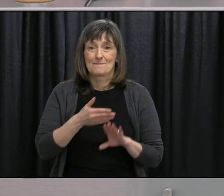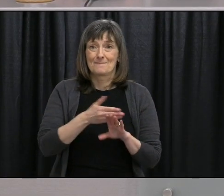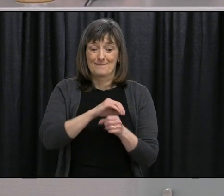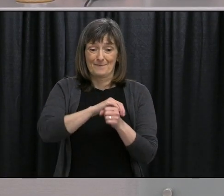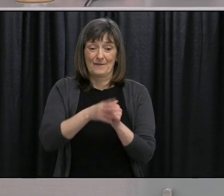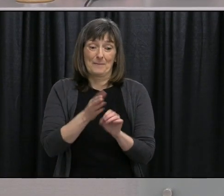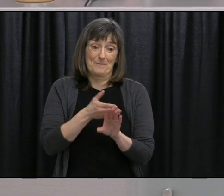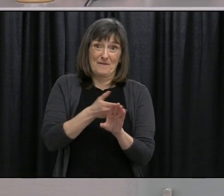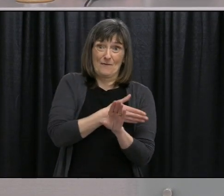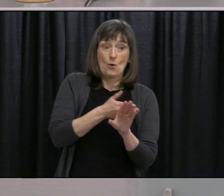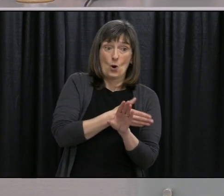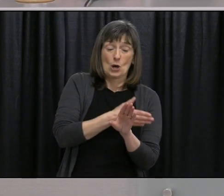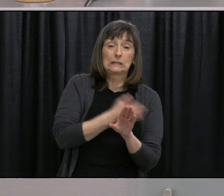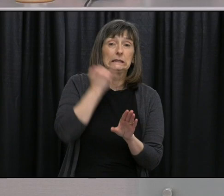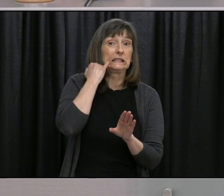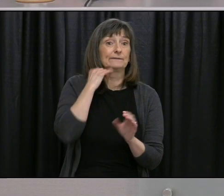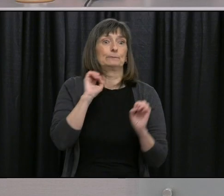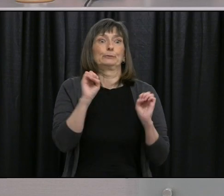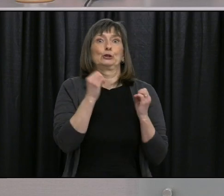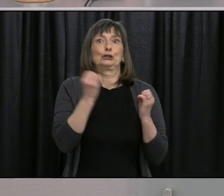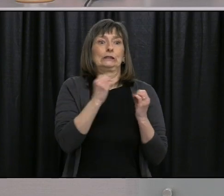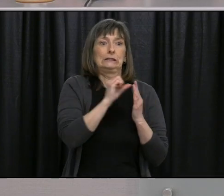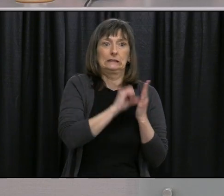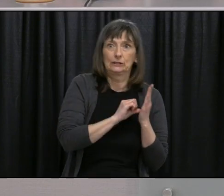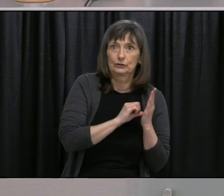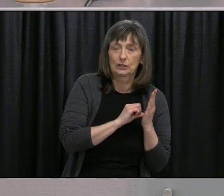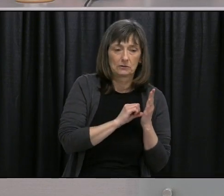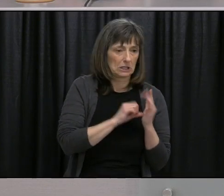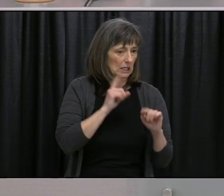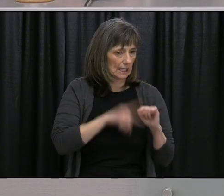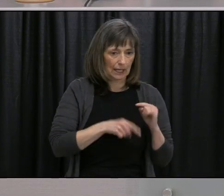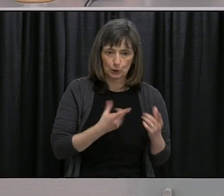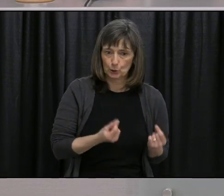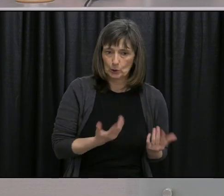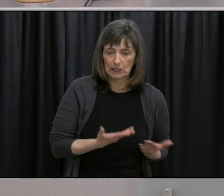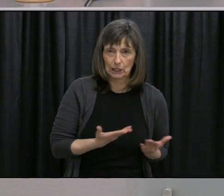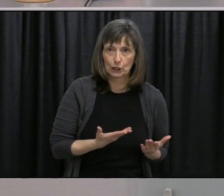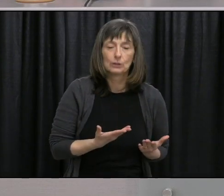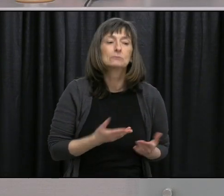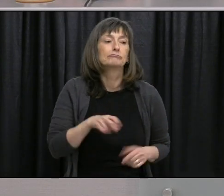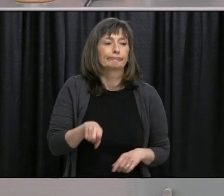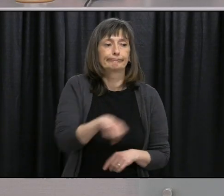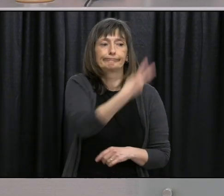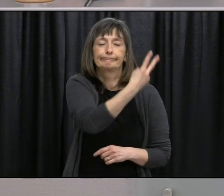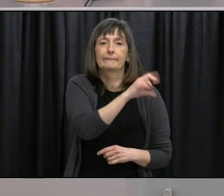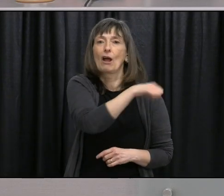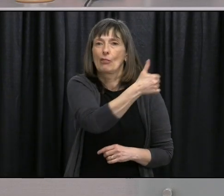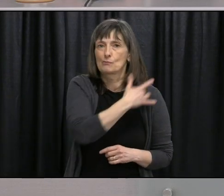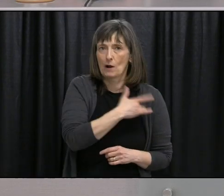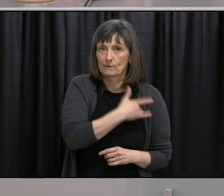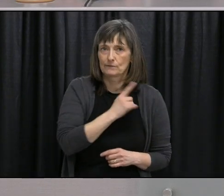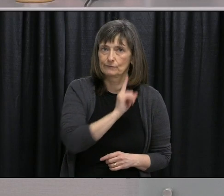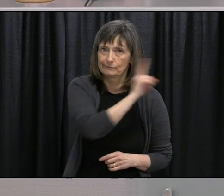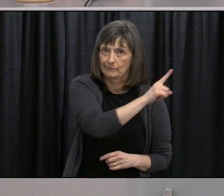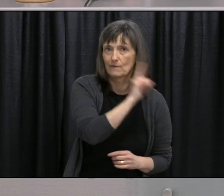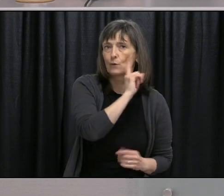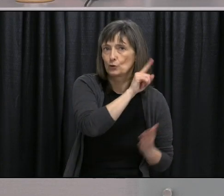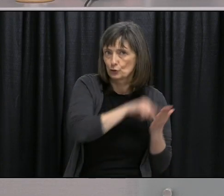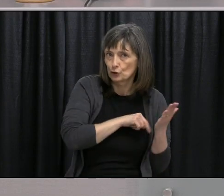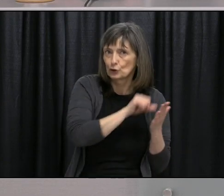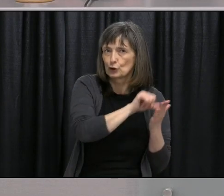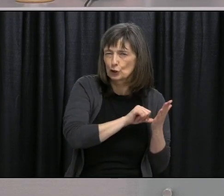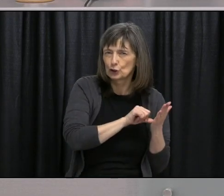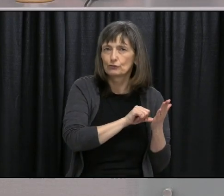had a urgent medical procedure that couldn't be performed in the province right away, they'd be sent out of the province for it to